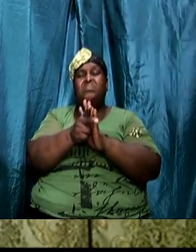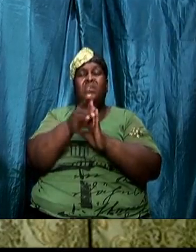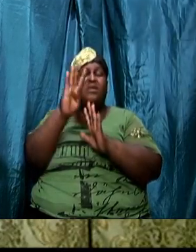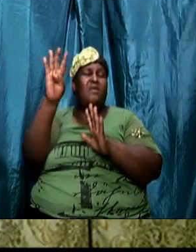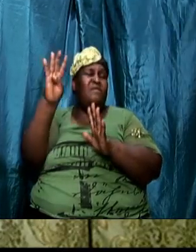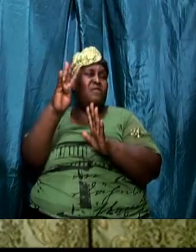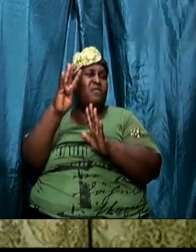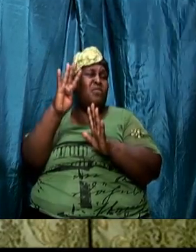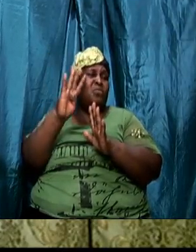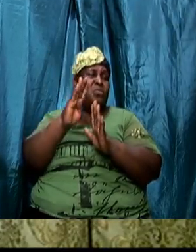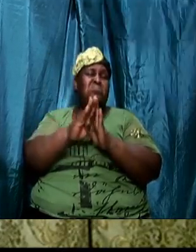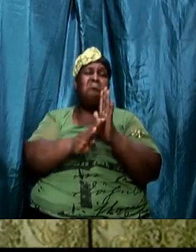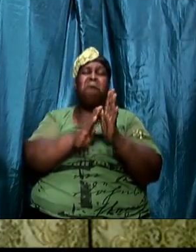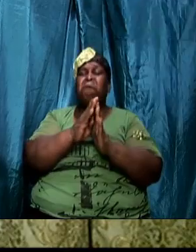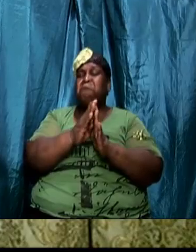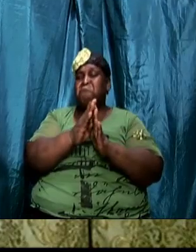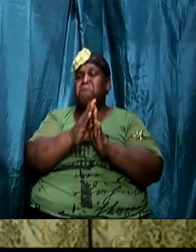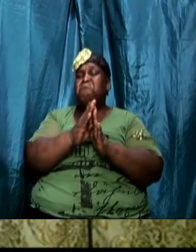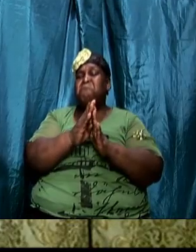4 hours maximum